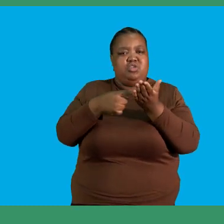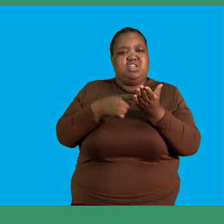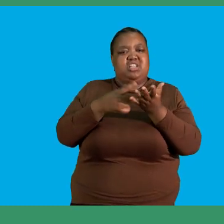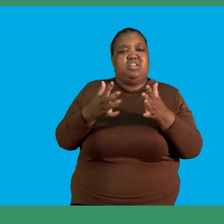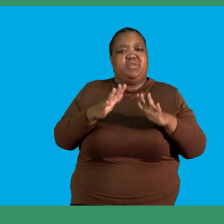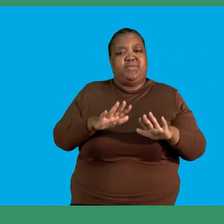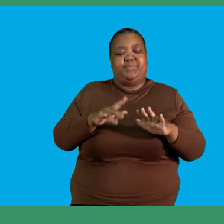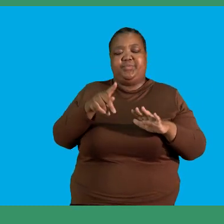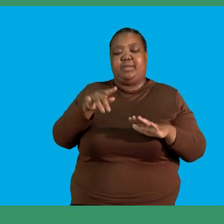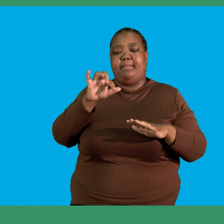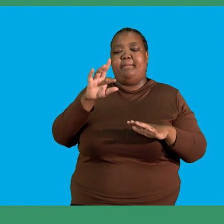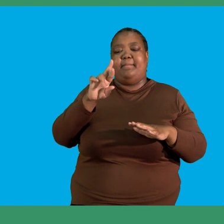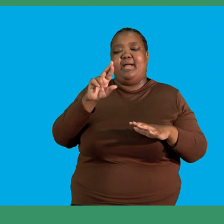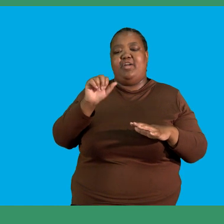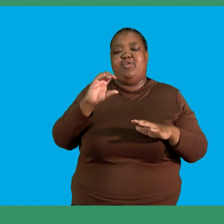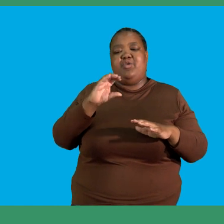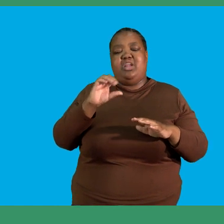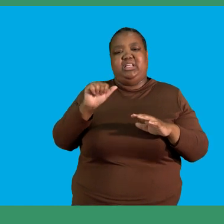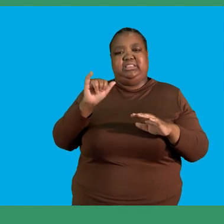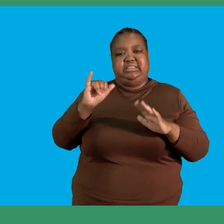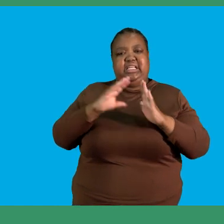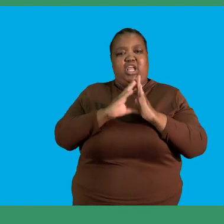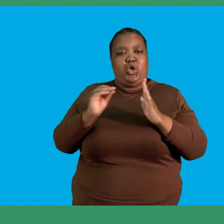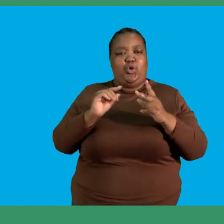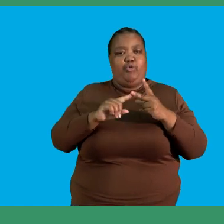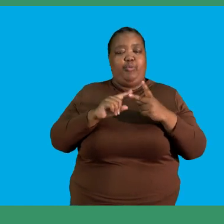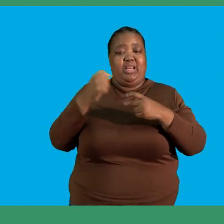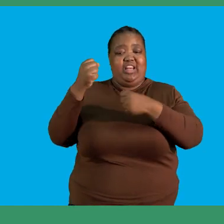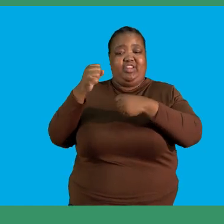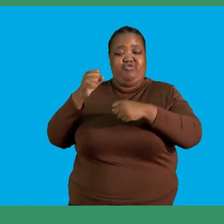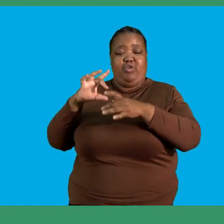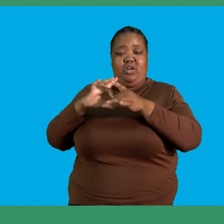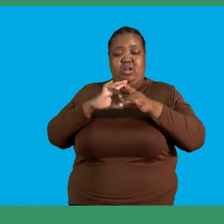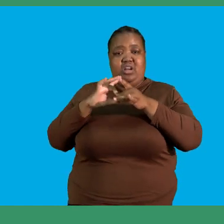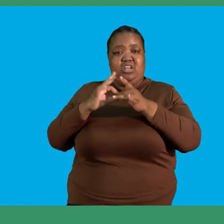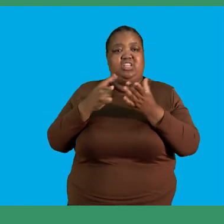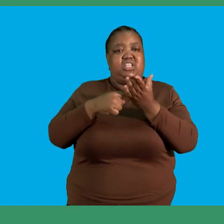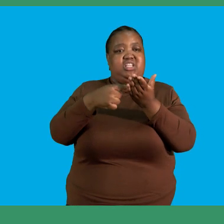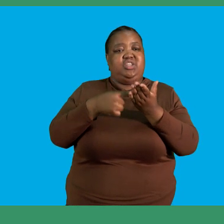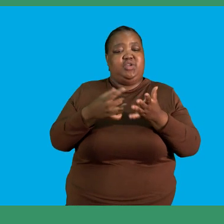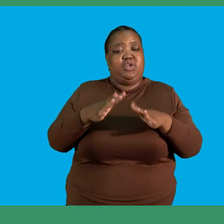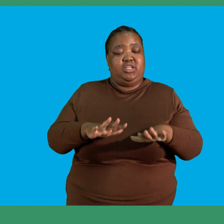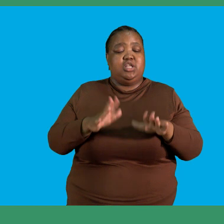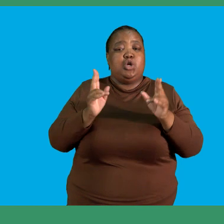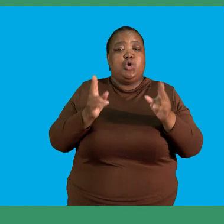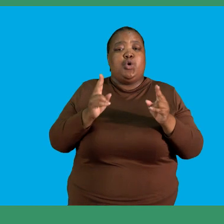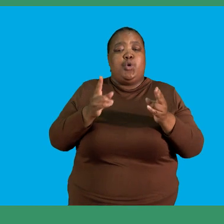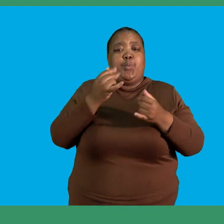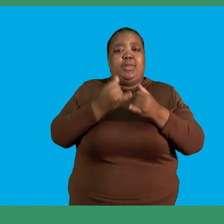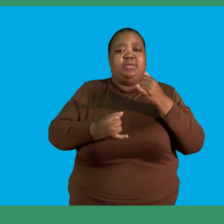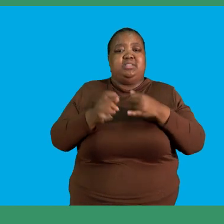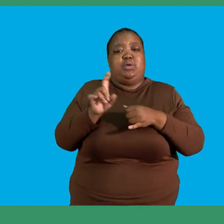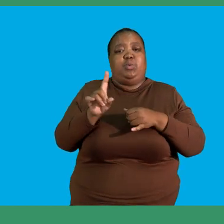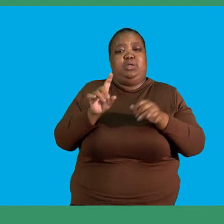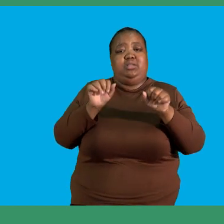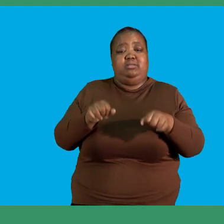discussed privacy, as well as the industrial relations. Now, the common